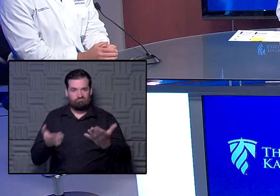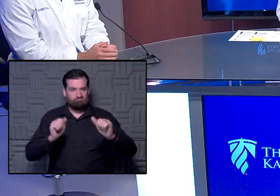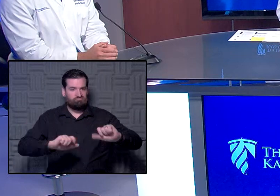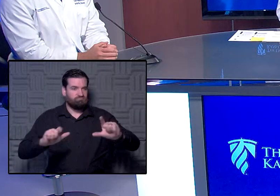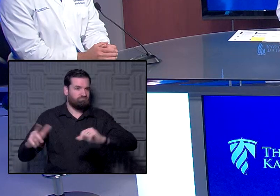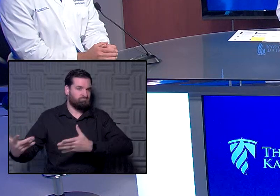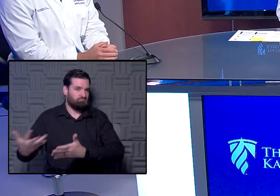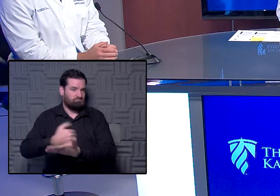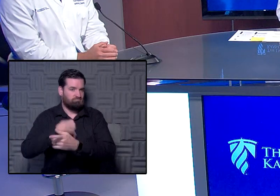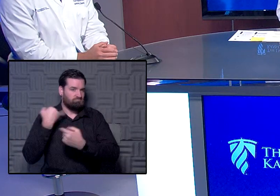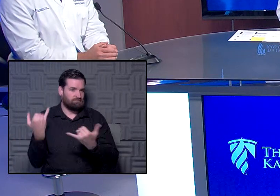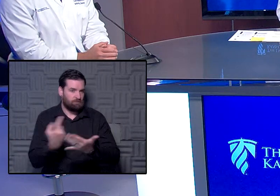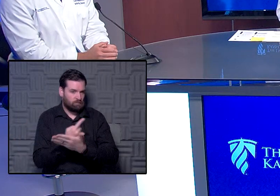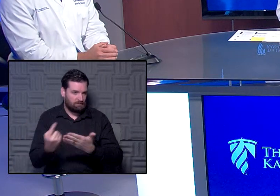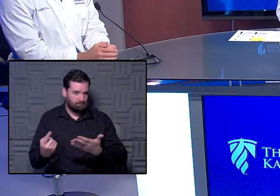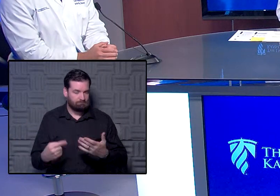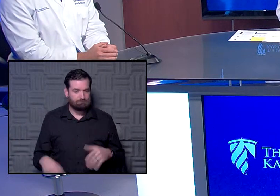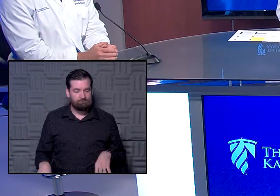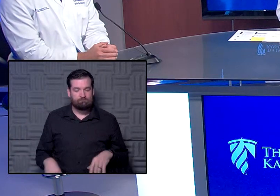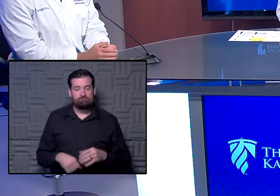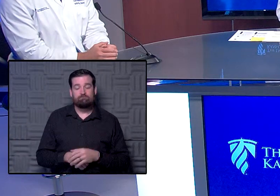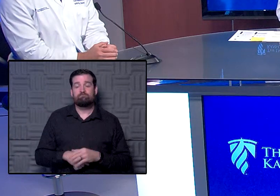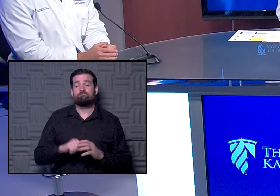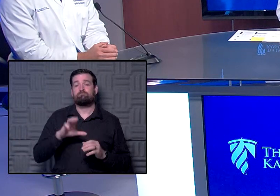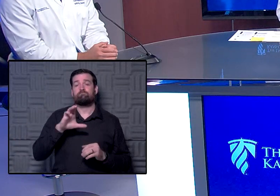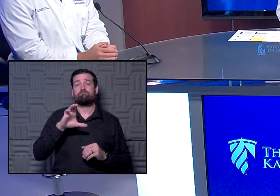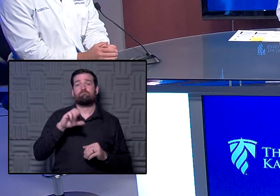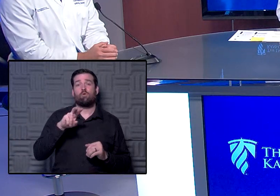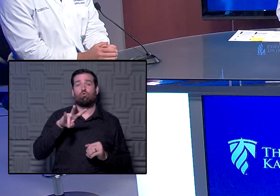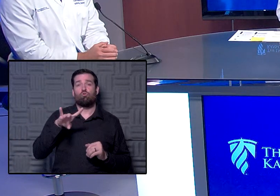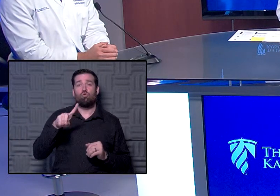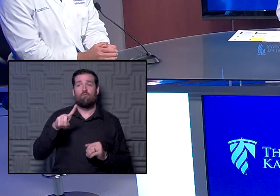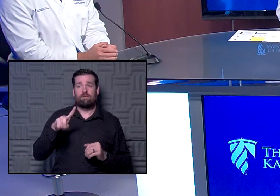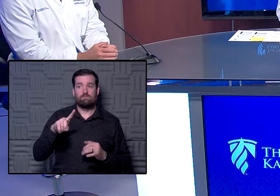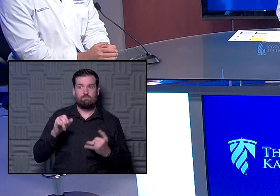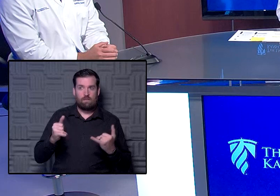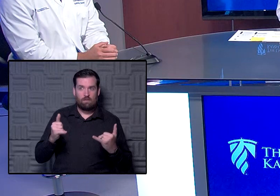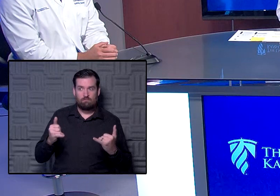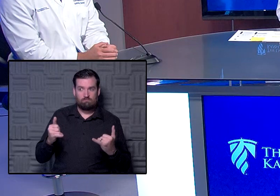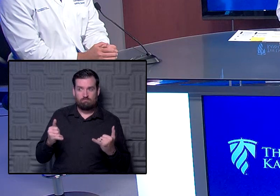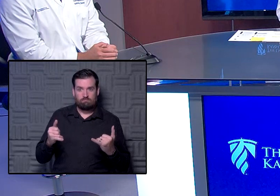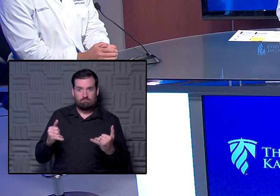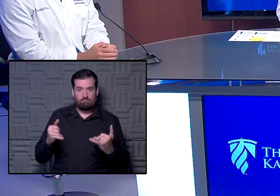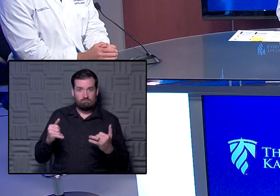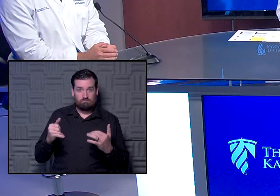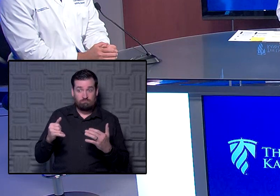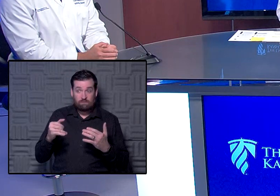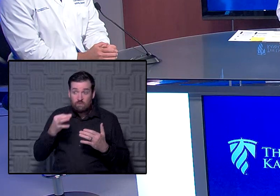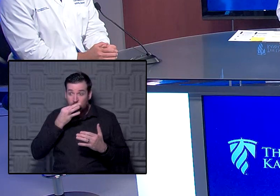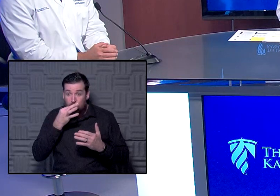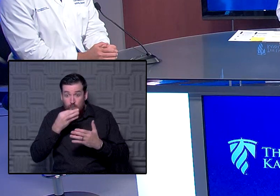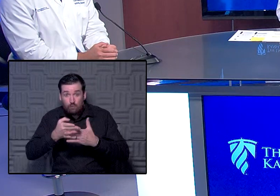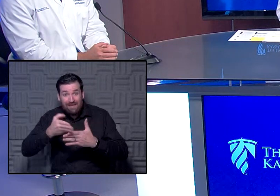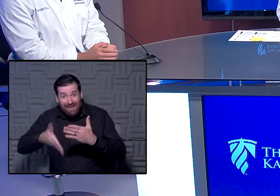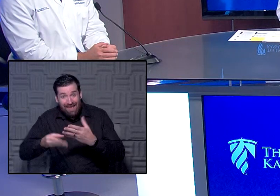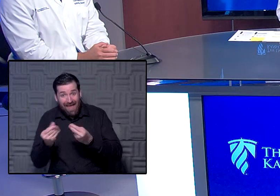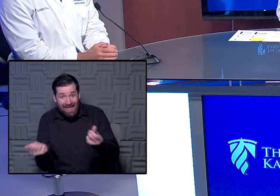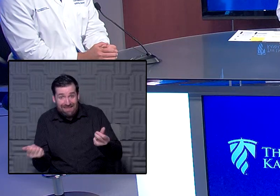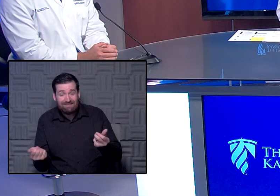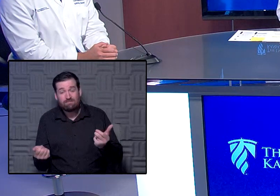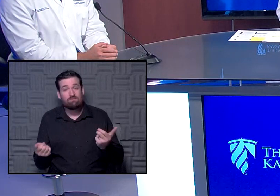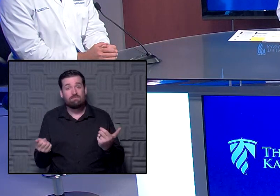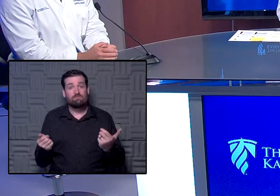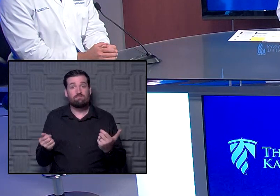over the week. Is the COVID crisis, is the end of it just around the corner? And is it